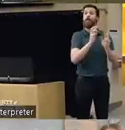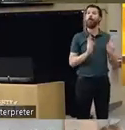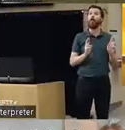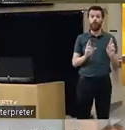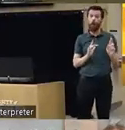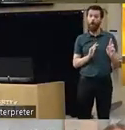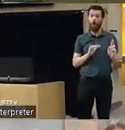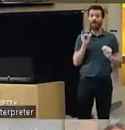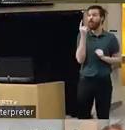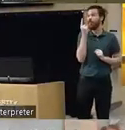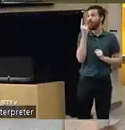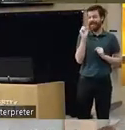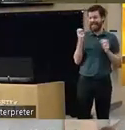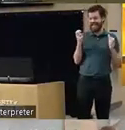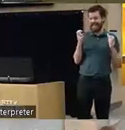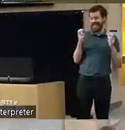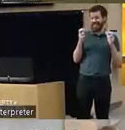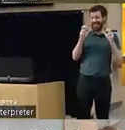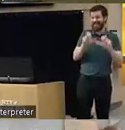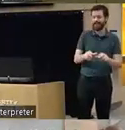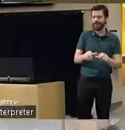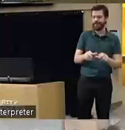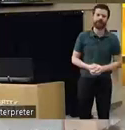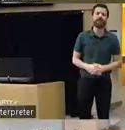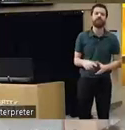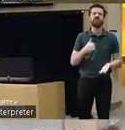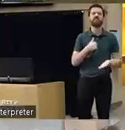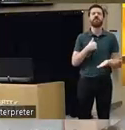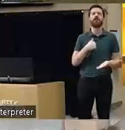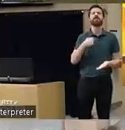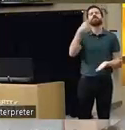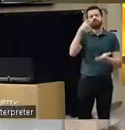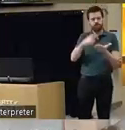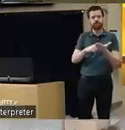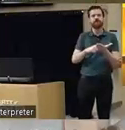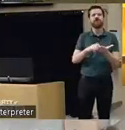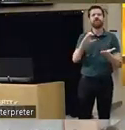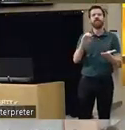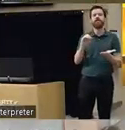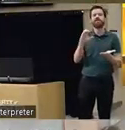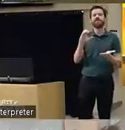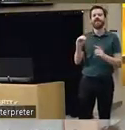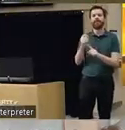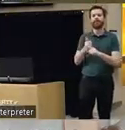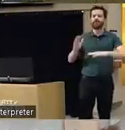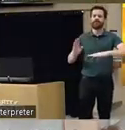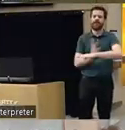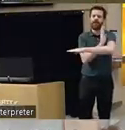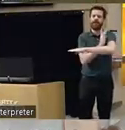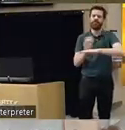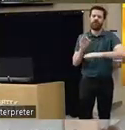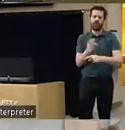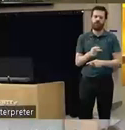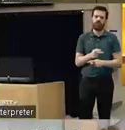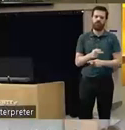the one investment to be made. I've really come to see that COCM is on a spectrum of care and